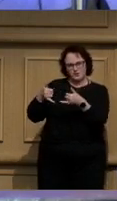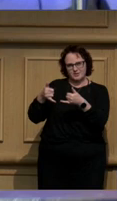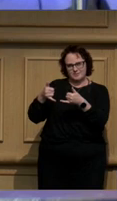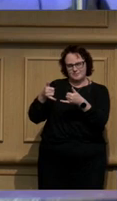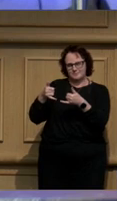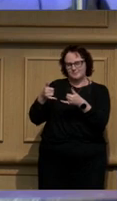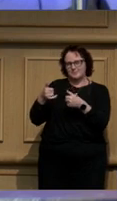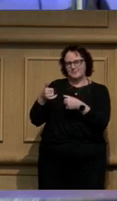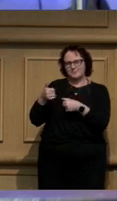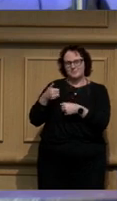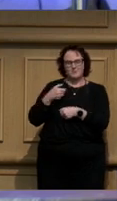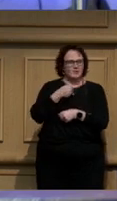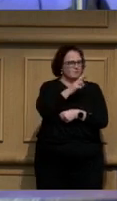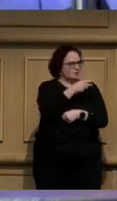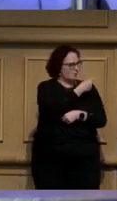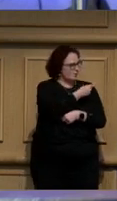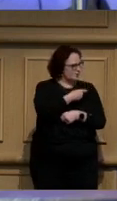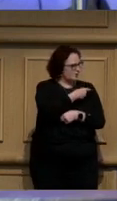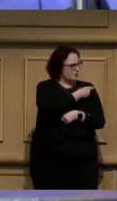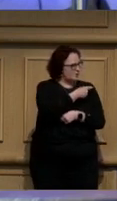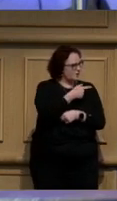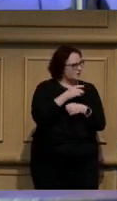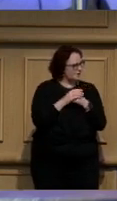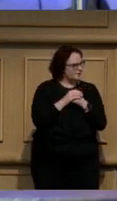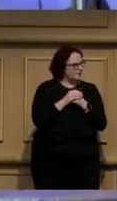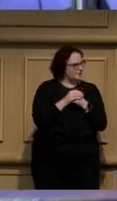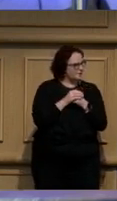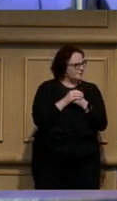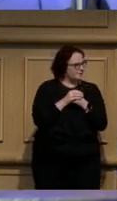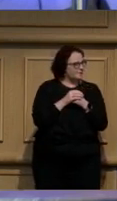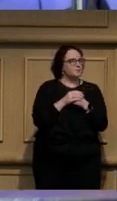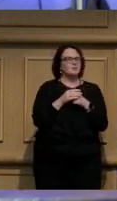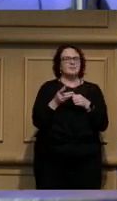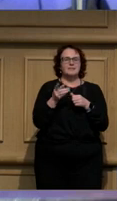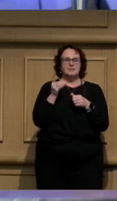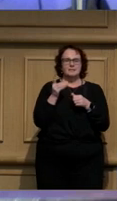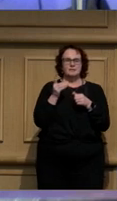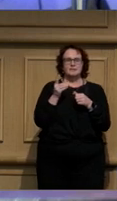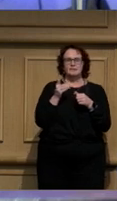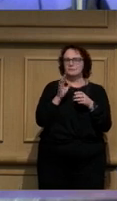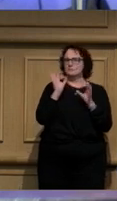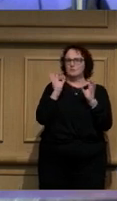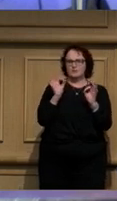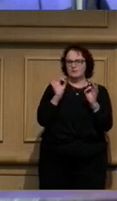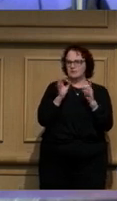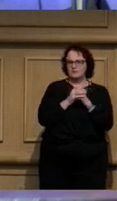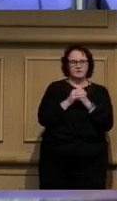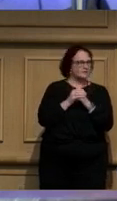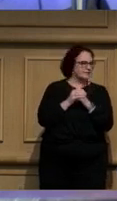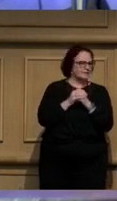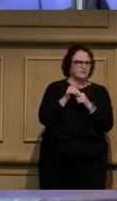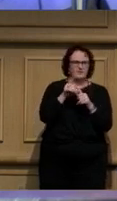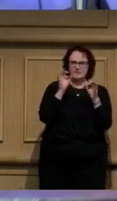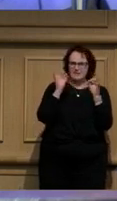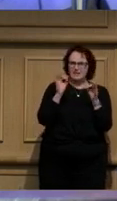on, did an adaptation of Anna Karenina at the Abbey, and David did the music for it, and it was wonderful. I mean, it was